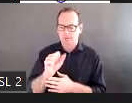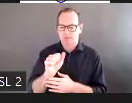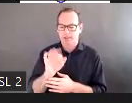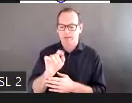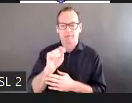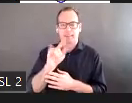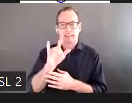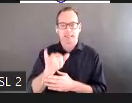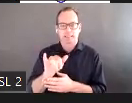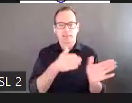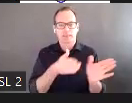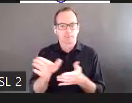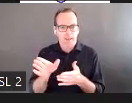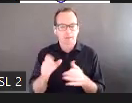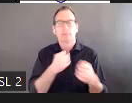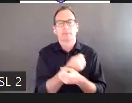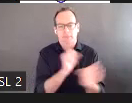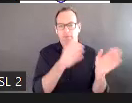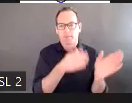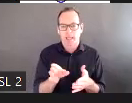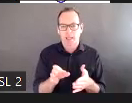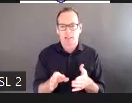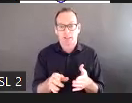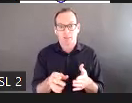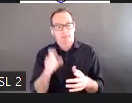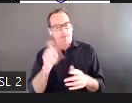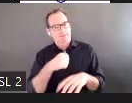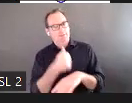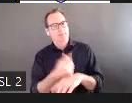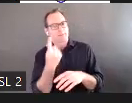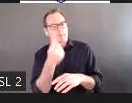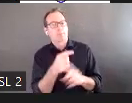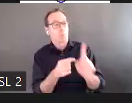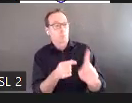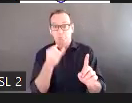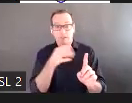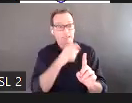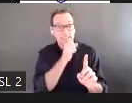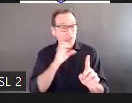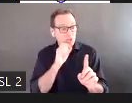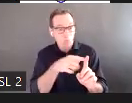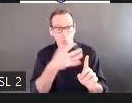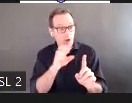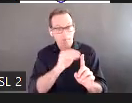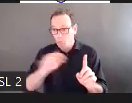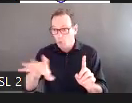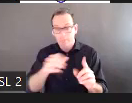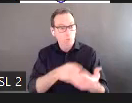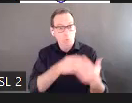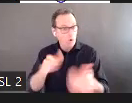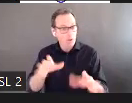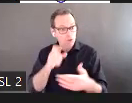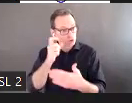there's situations where the senior does not want to move forward in a charge or an evidence investigation capacity, and they